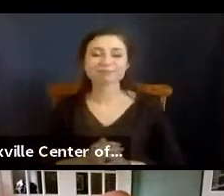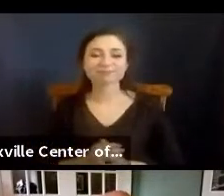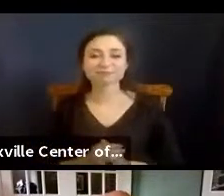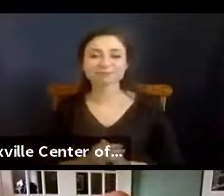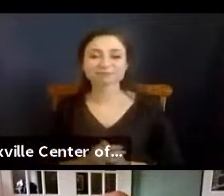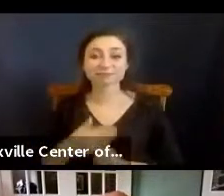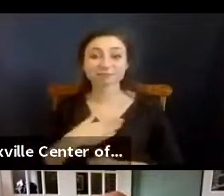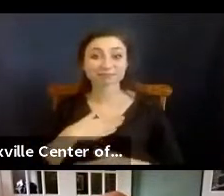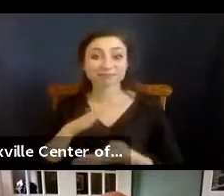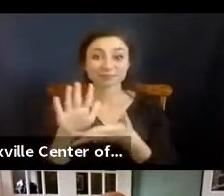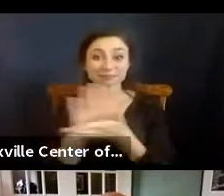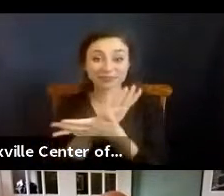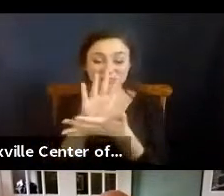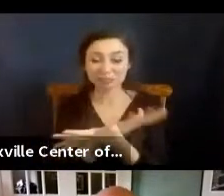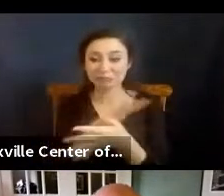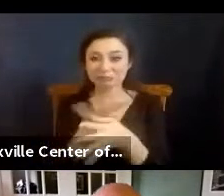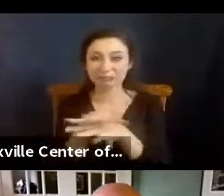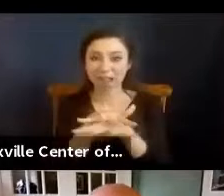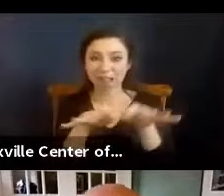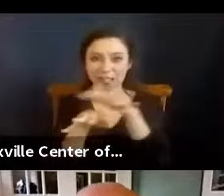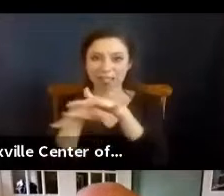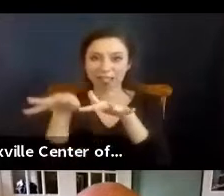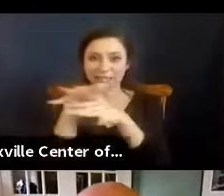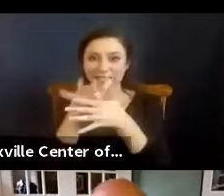My pieces of paper got mixed up with each other.